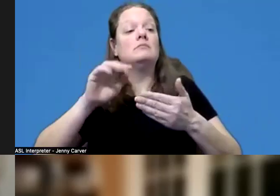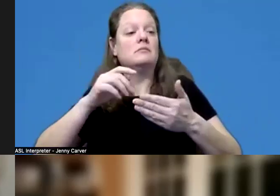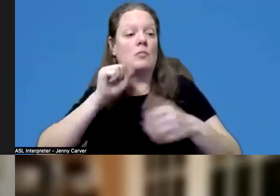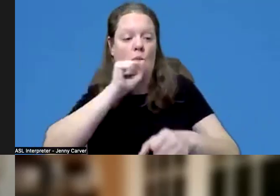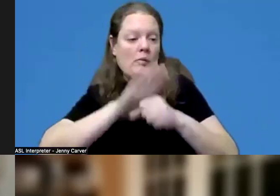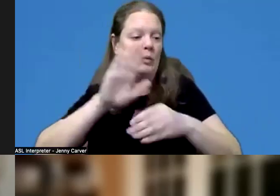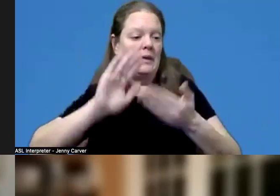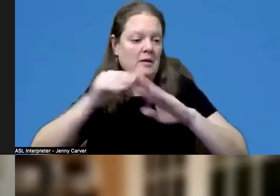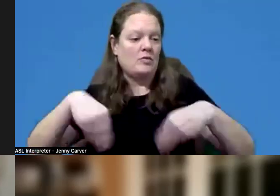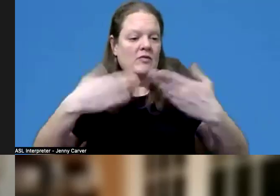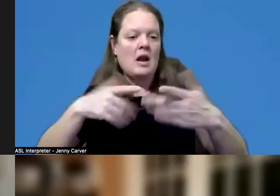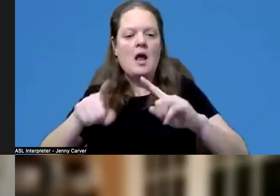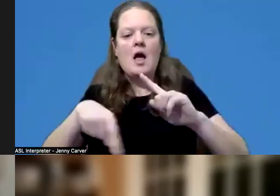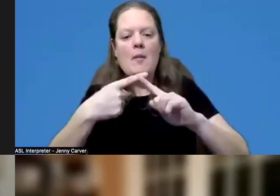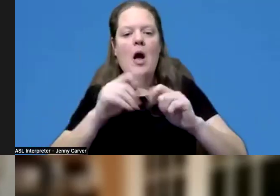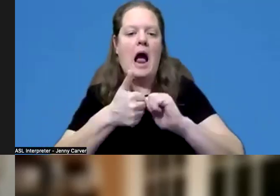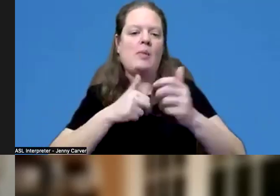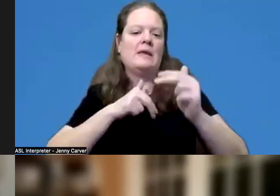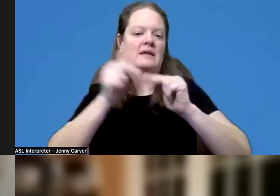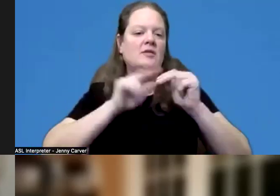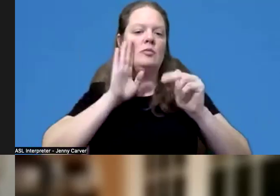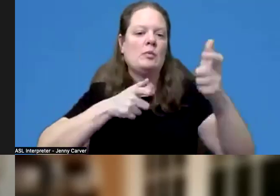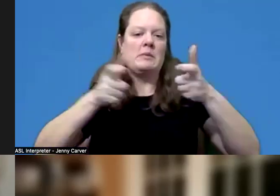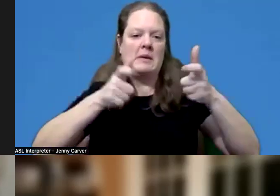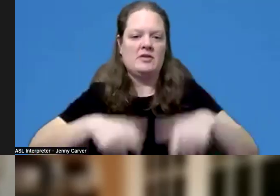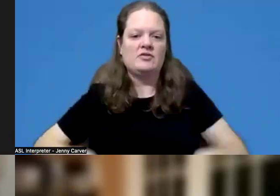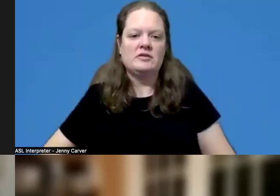forward about the management of this facility?